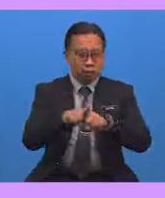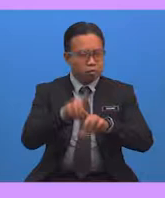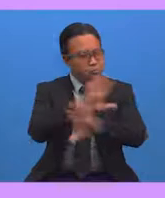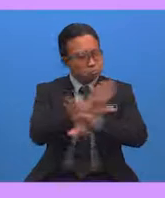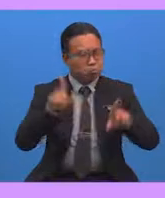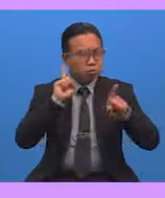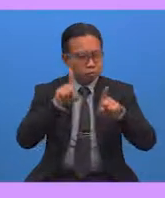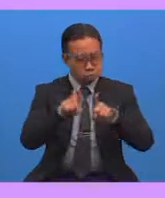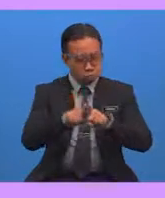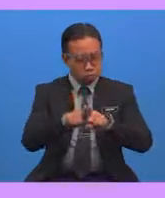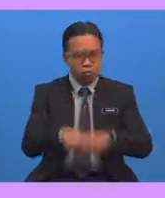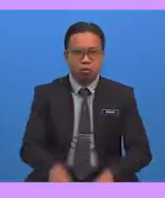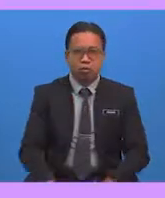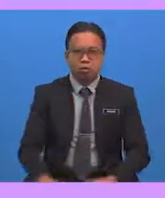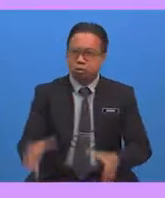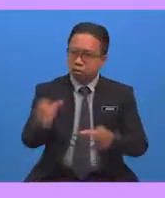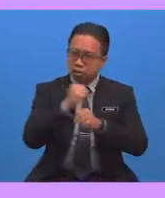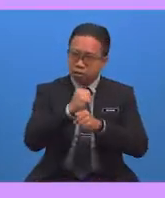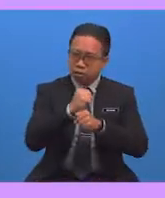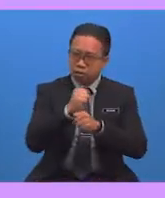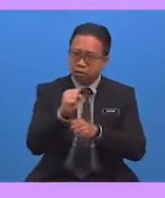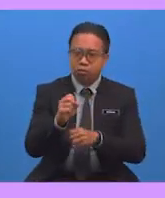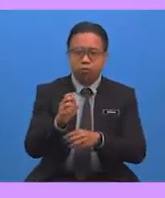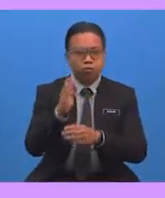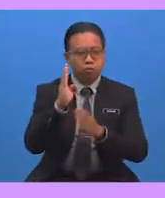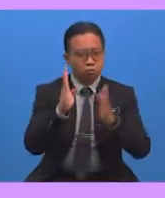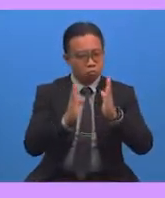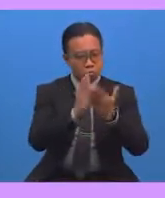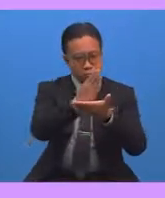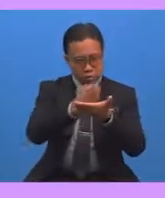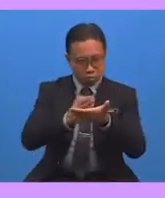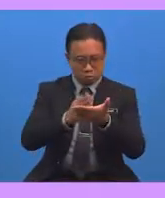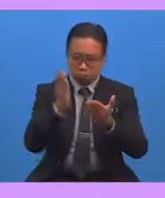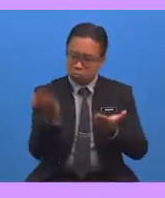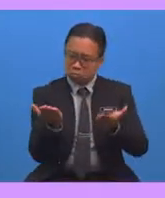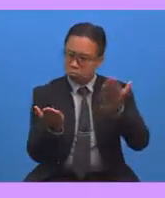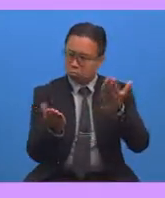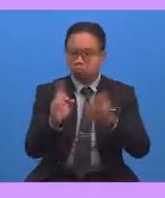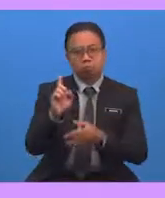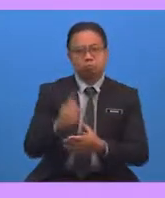disagree, or take a neutral stand. Reinforce your